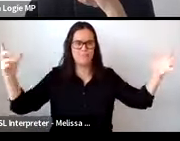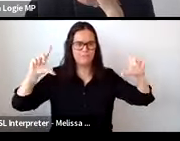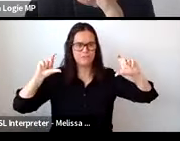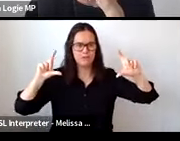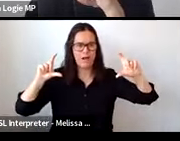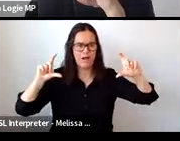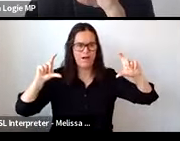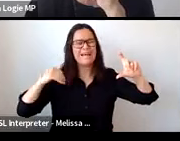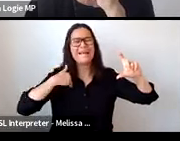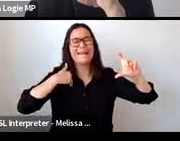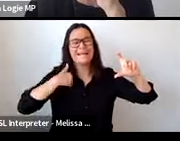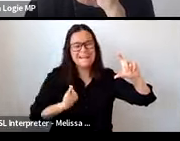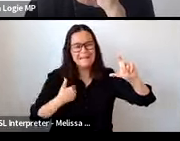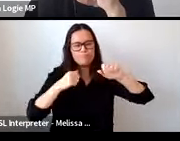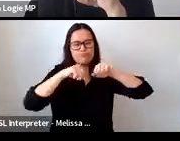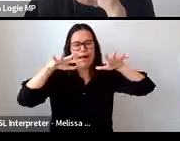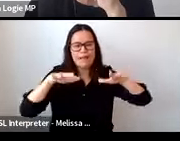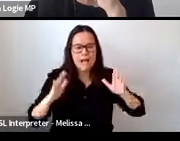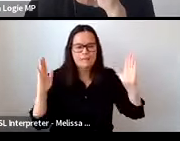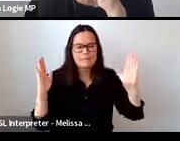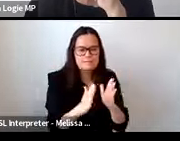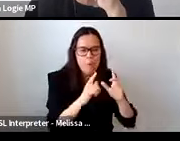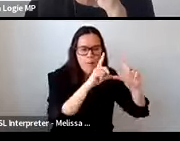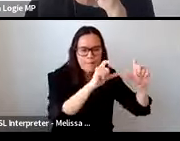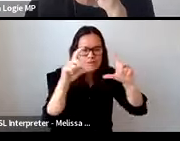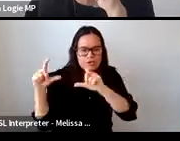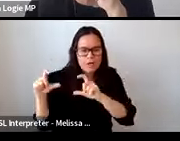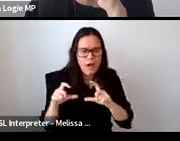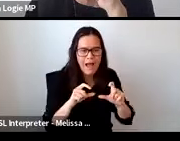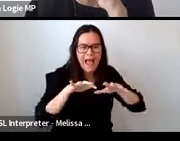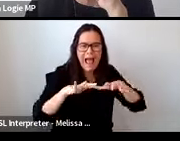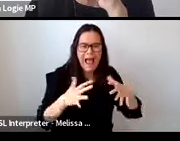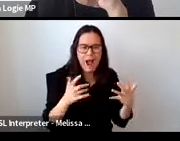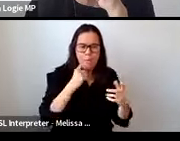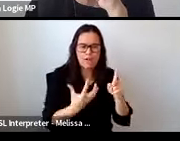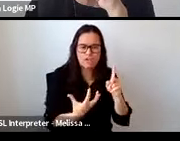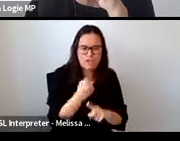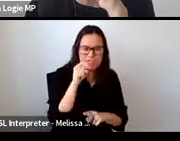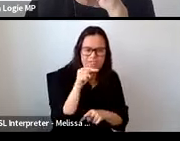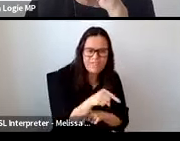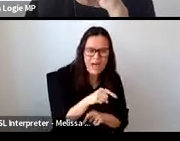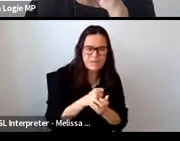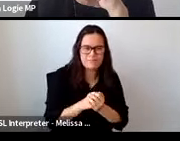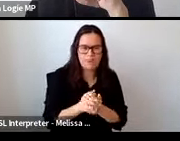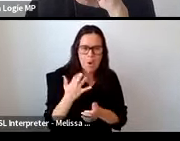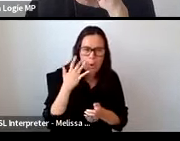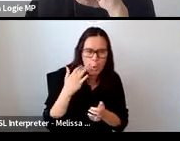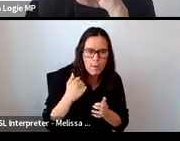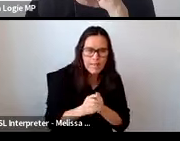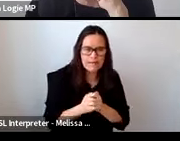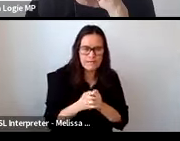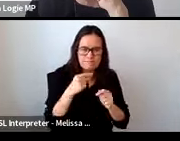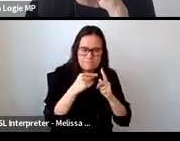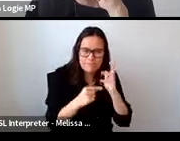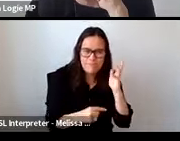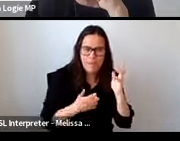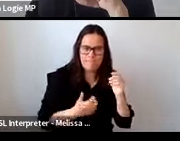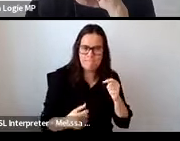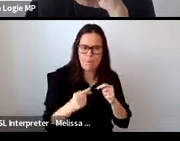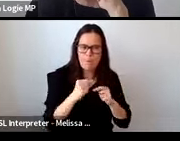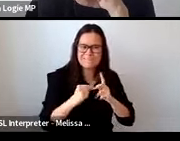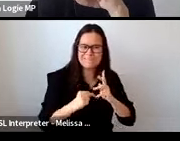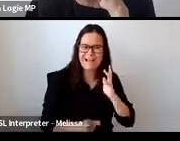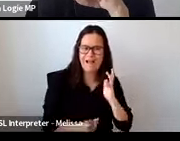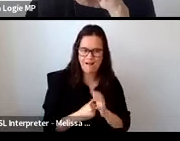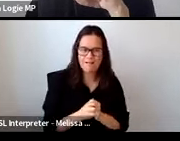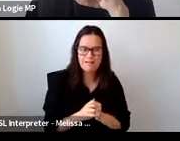it will happen over time. And I think we've just got to be really, disabled people have